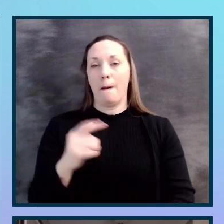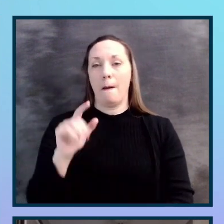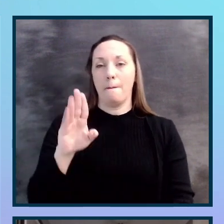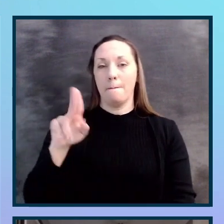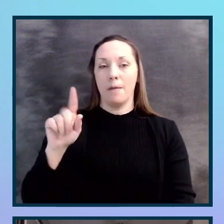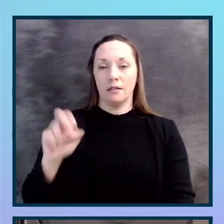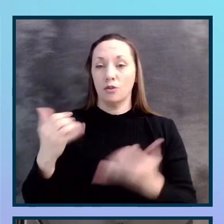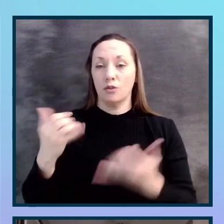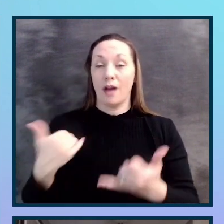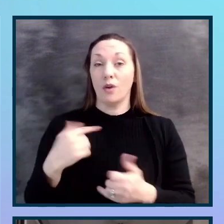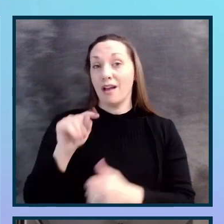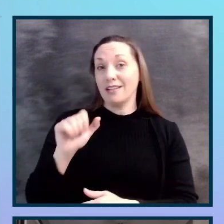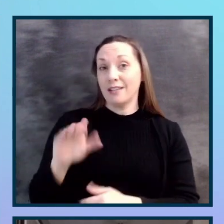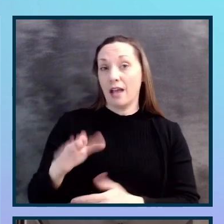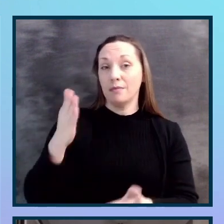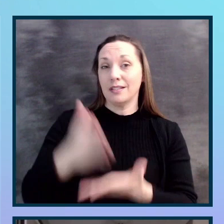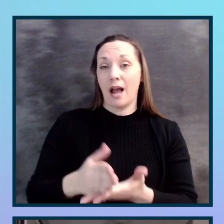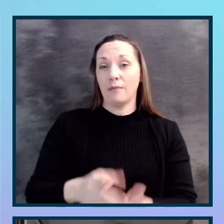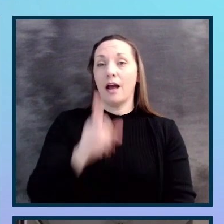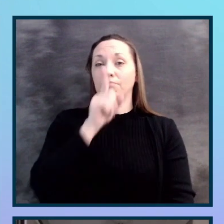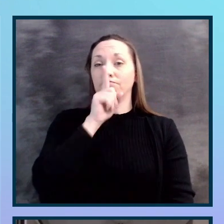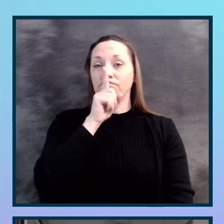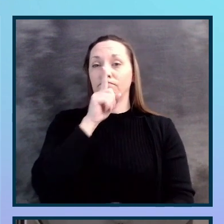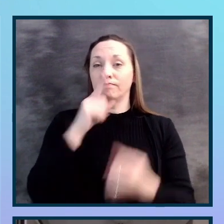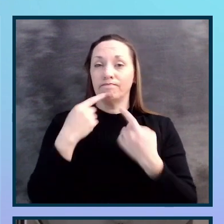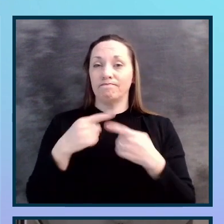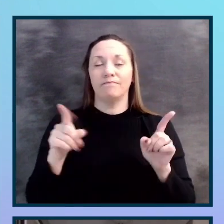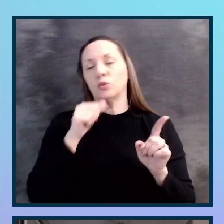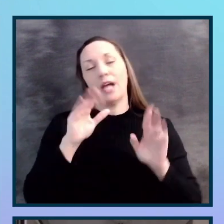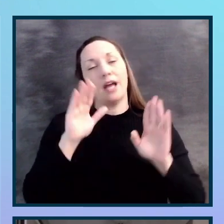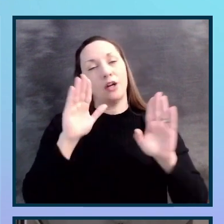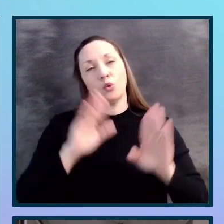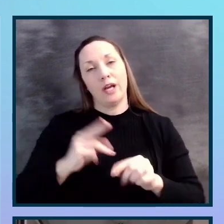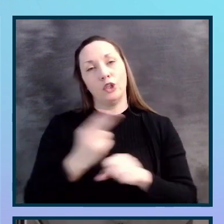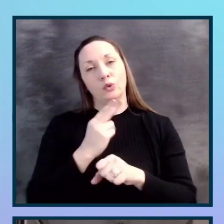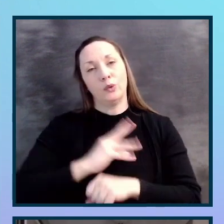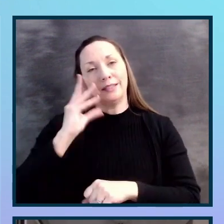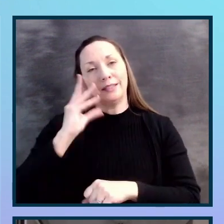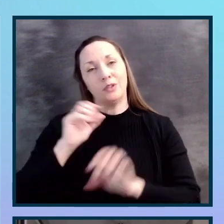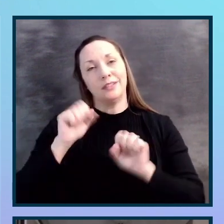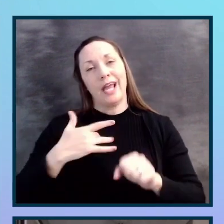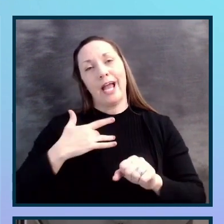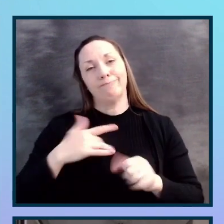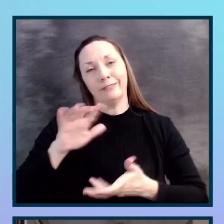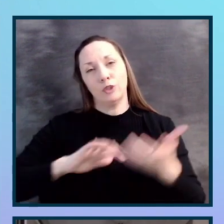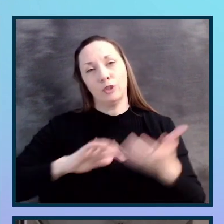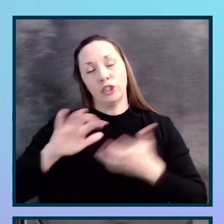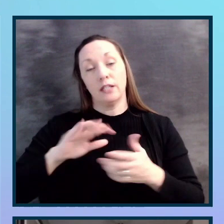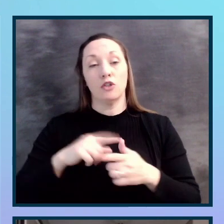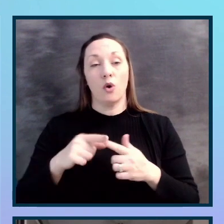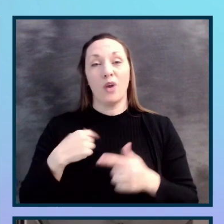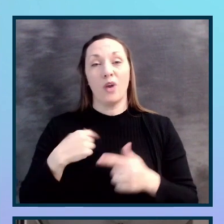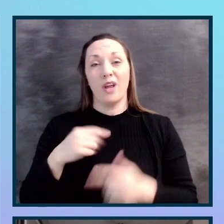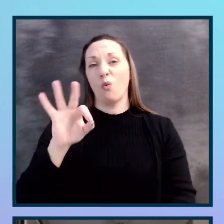tab stop which doesn't announce anything, and it's not user experience and can cause confusion. So we will